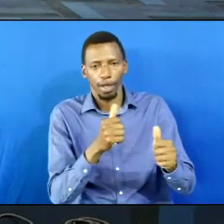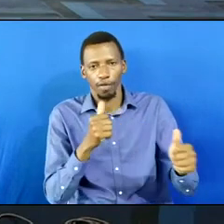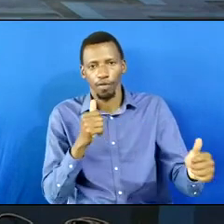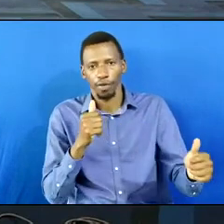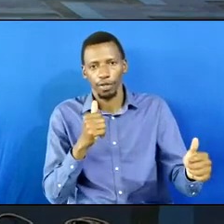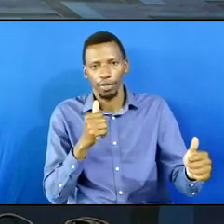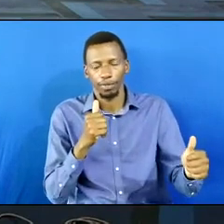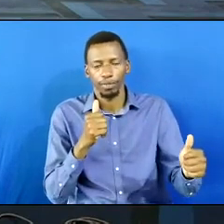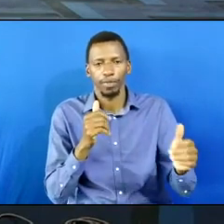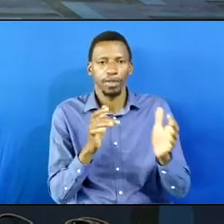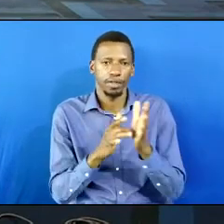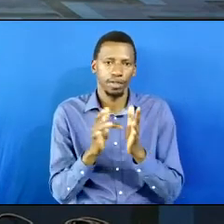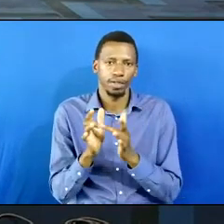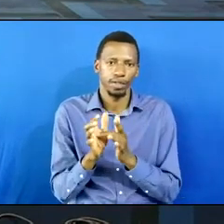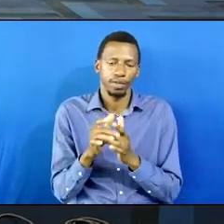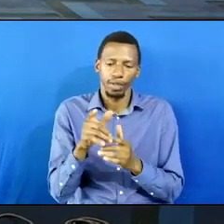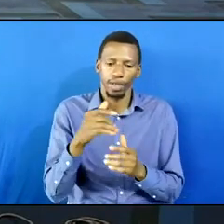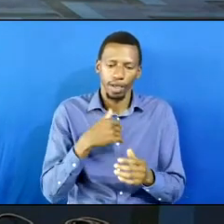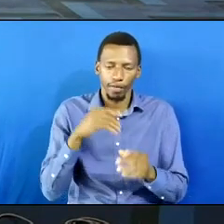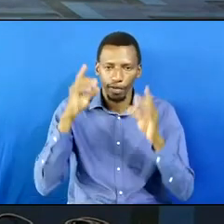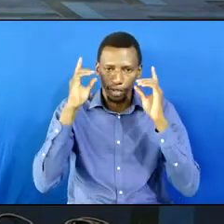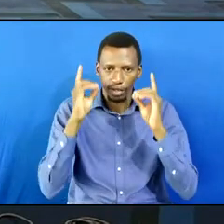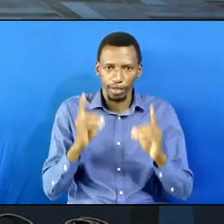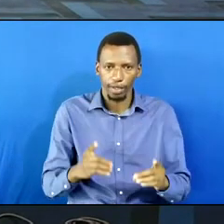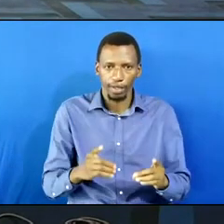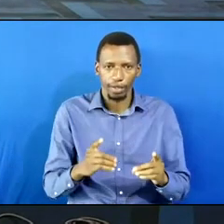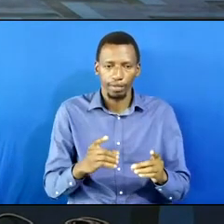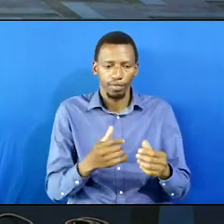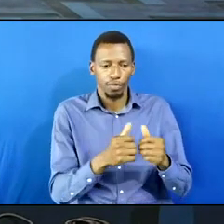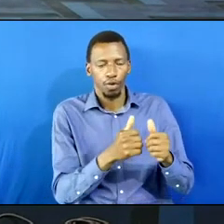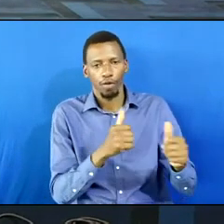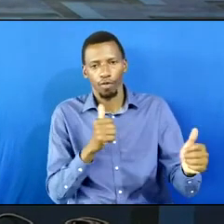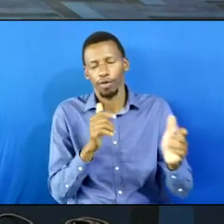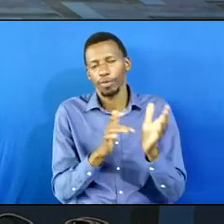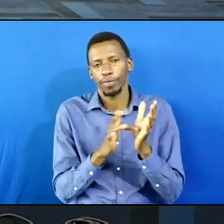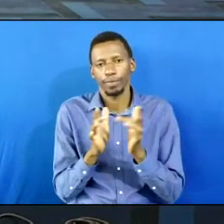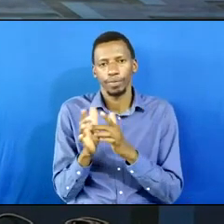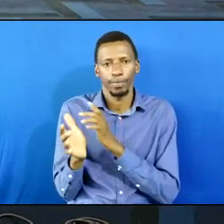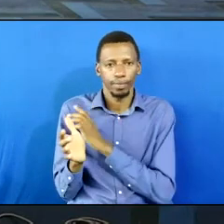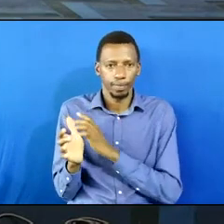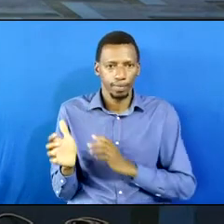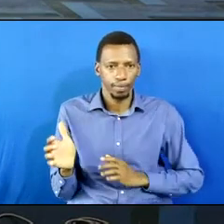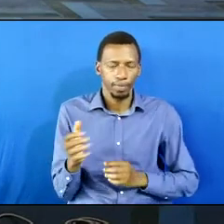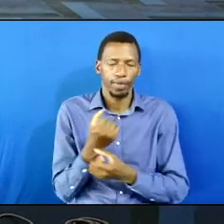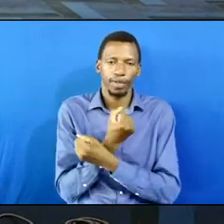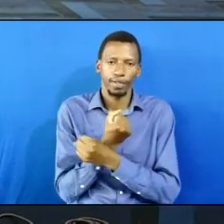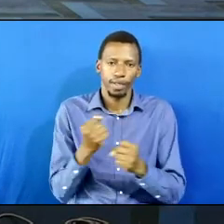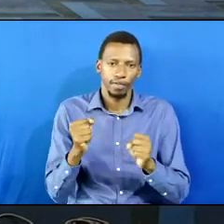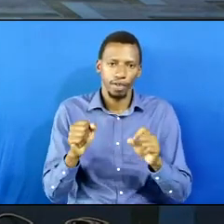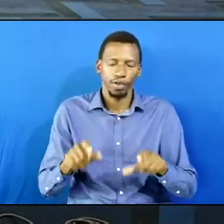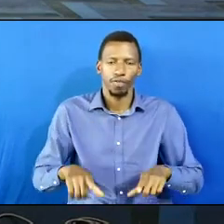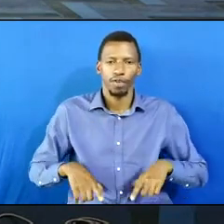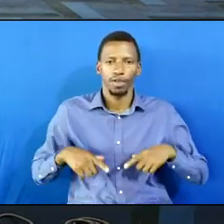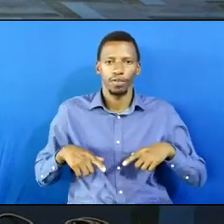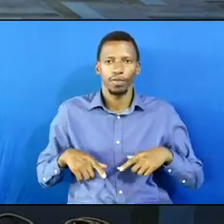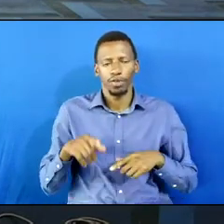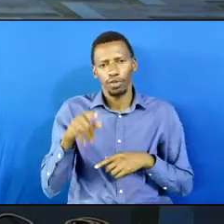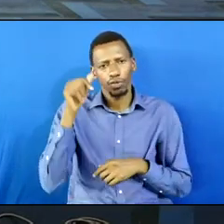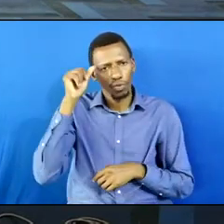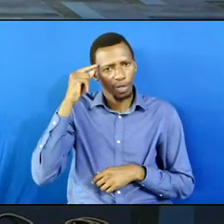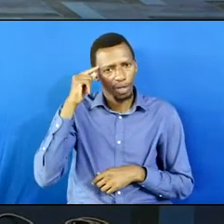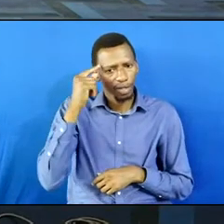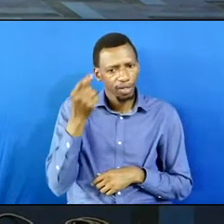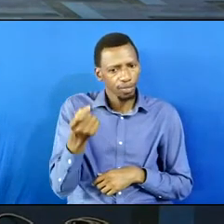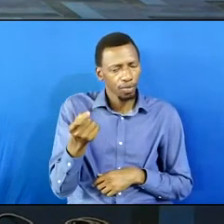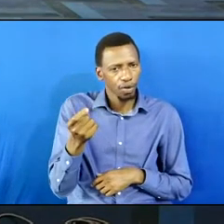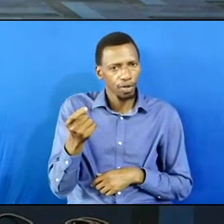fountain of salvation. He have decided to go away from Jesus, the Savior of the world. Do you think it was a small